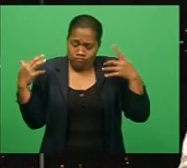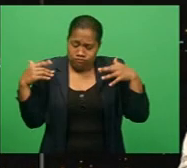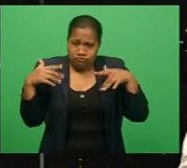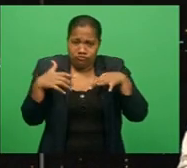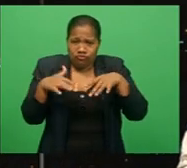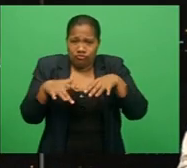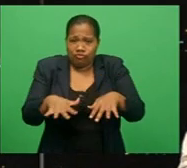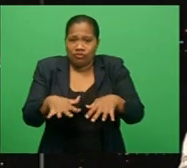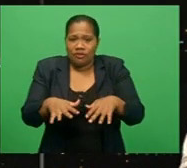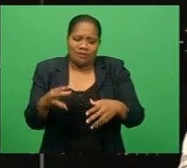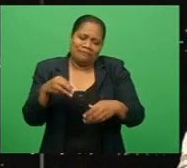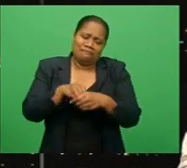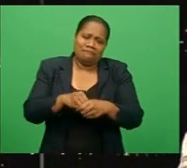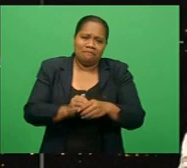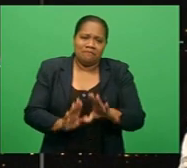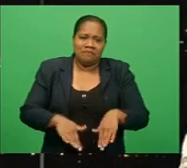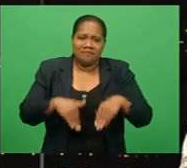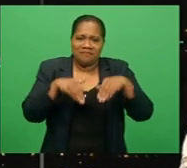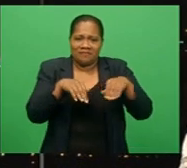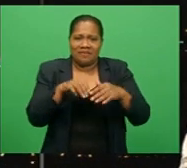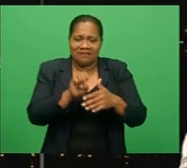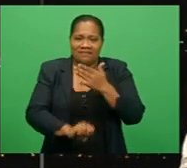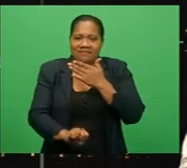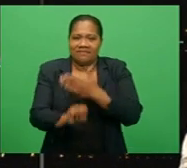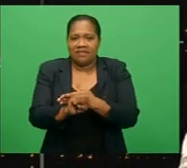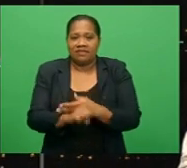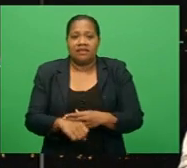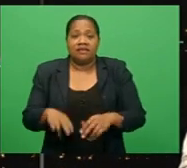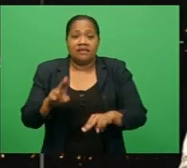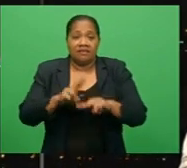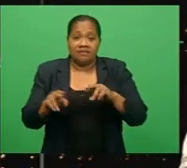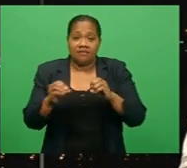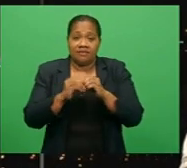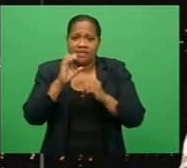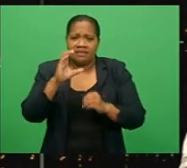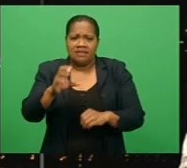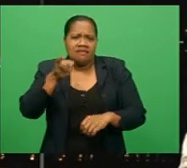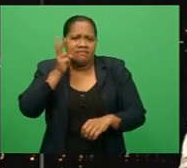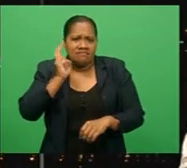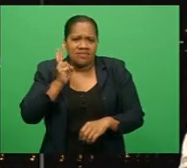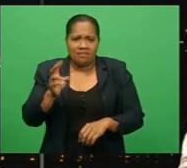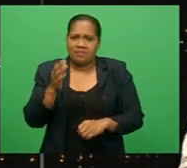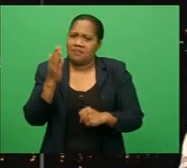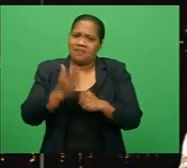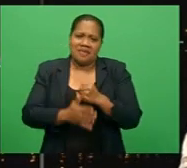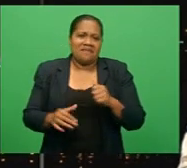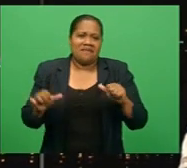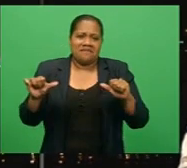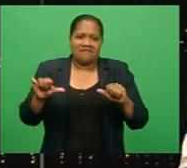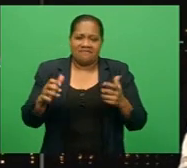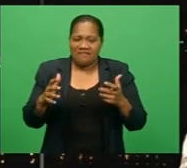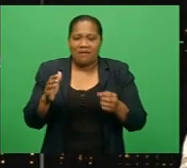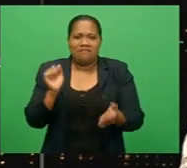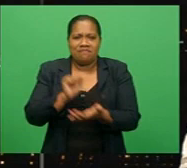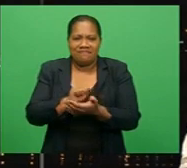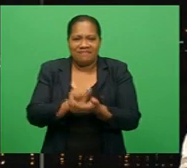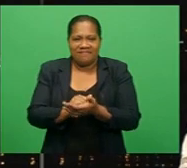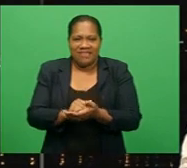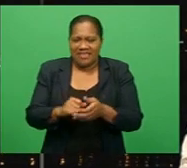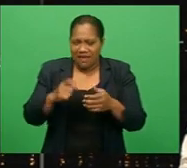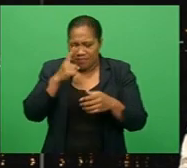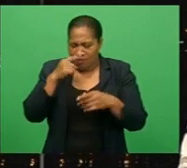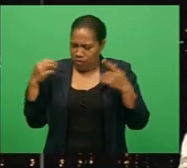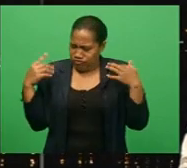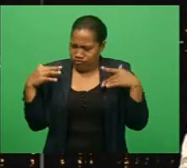fun-filled event. The annual event by the Fijian Broadcasting Corporation once again did not fail to impress the public, with a wide range of